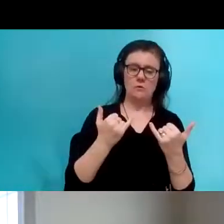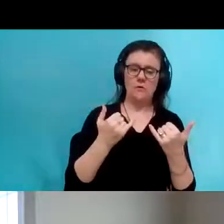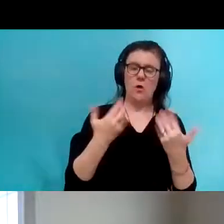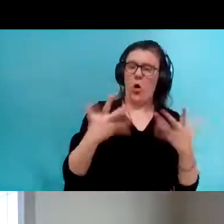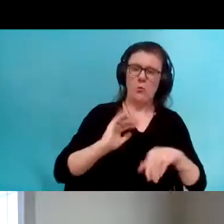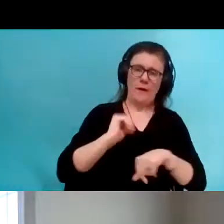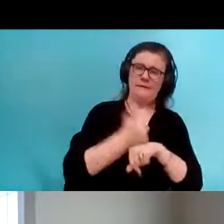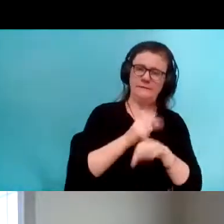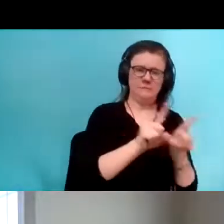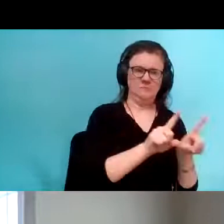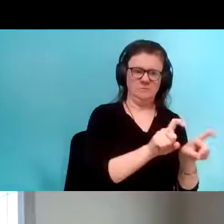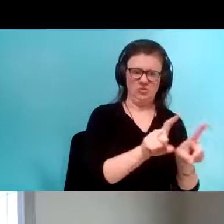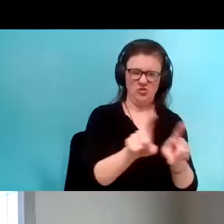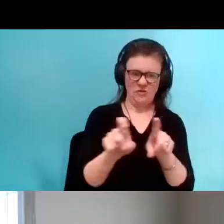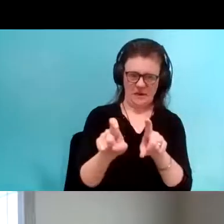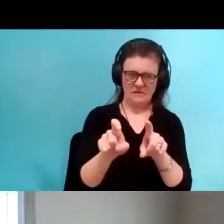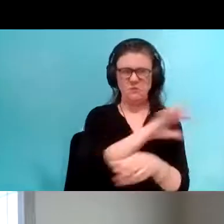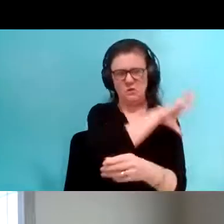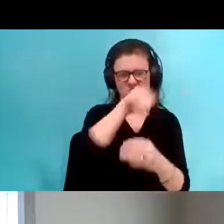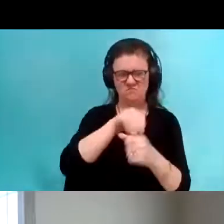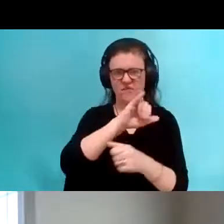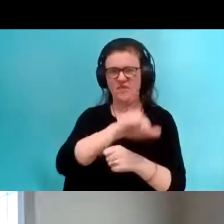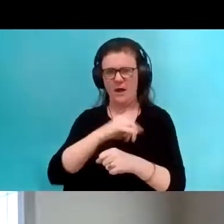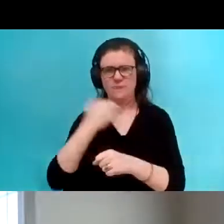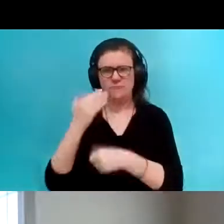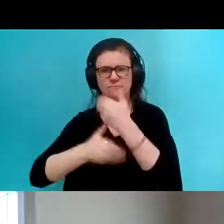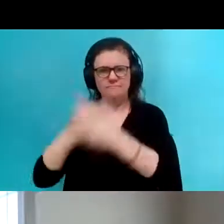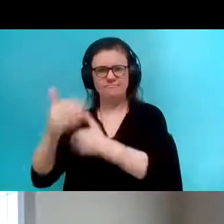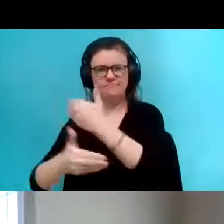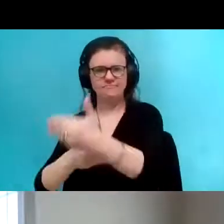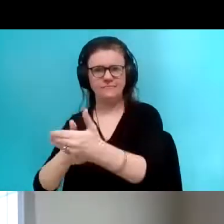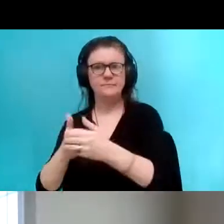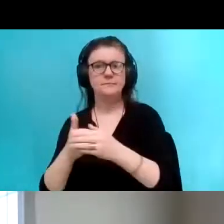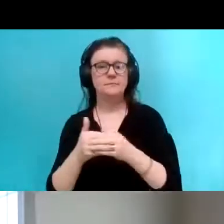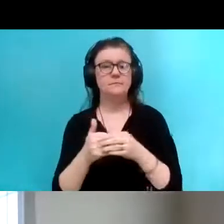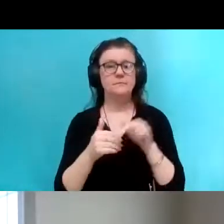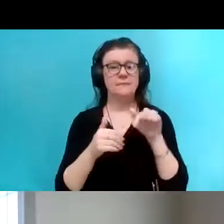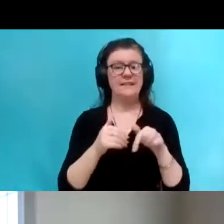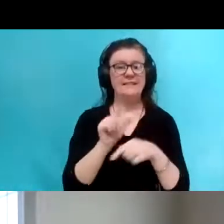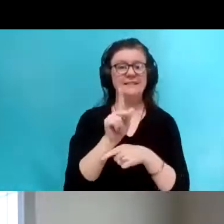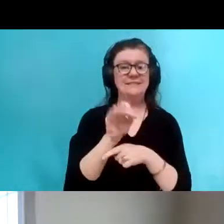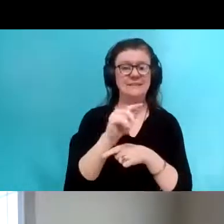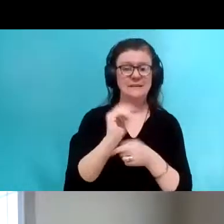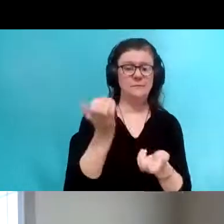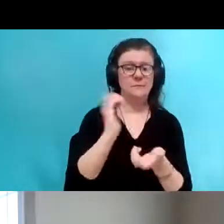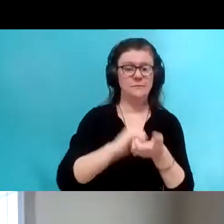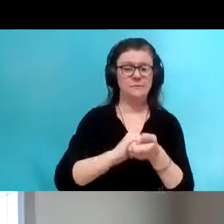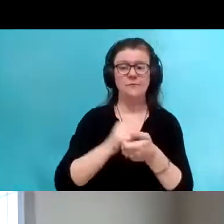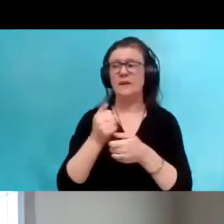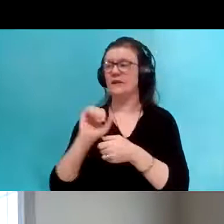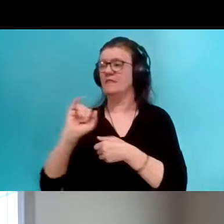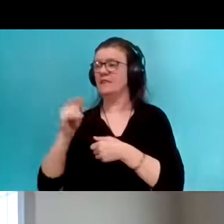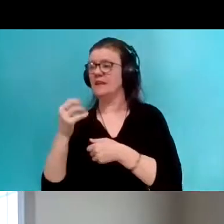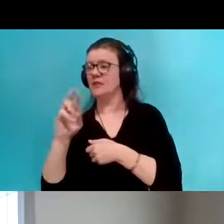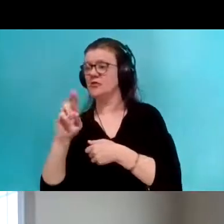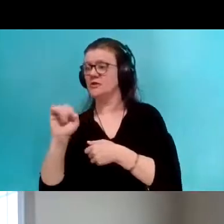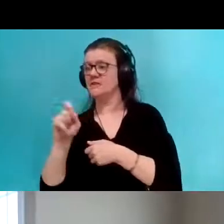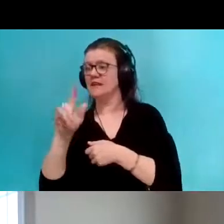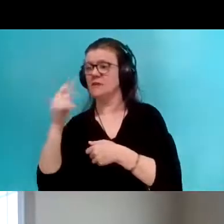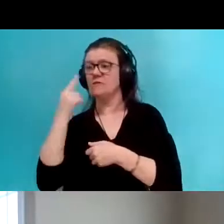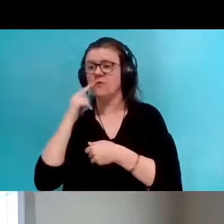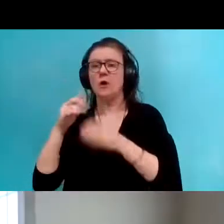gender statistics. And we've been doing this in collaboration with the Intersecretarial Working Group on Household